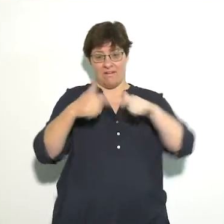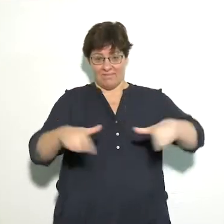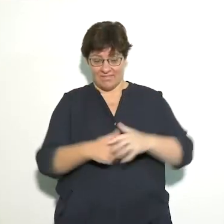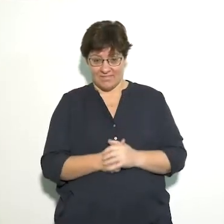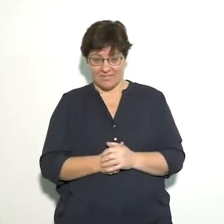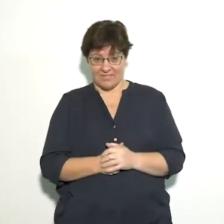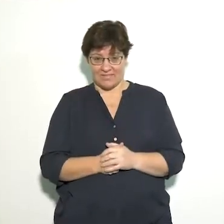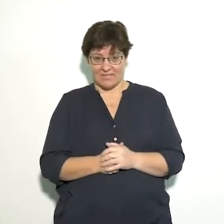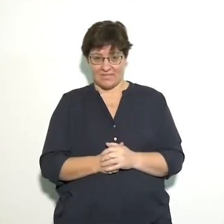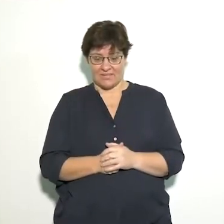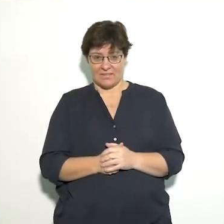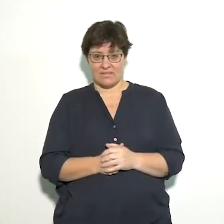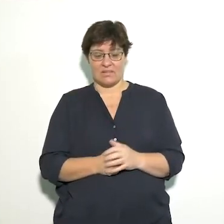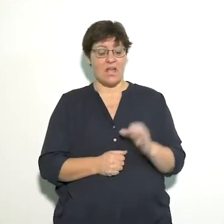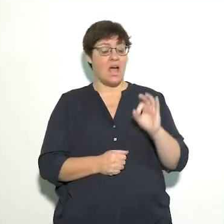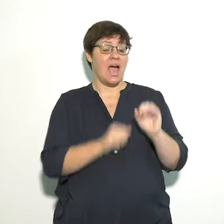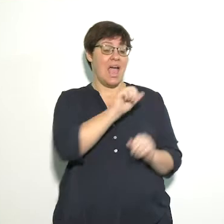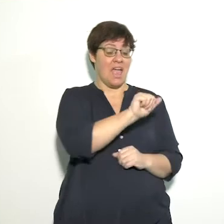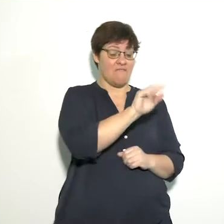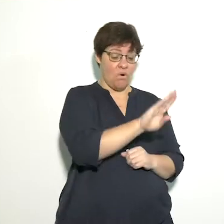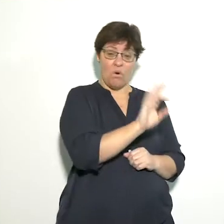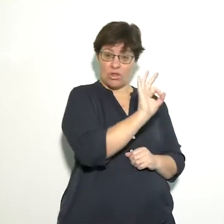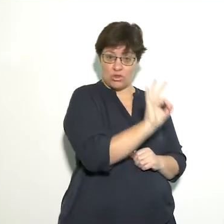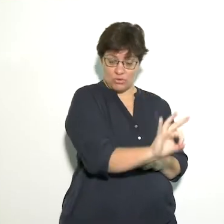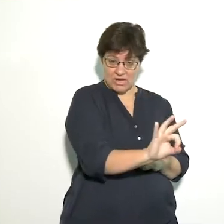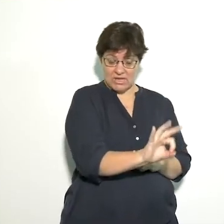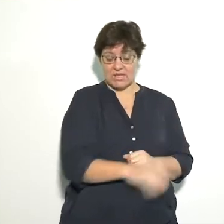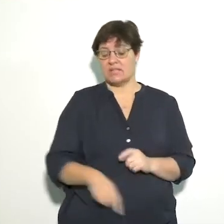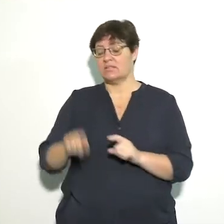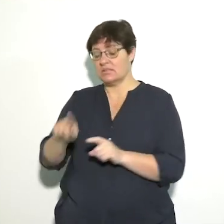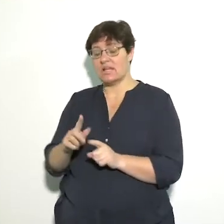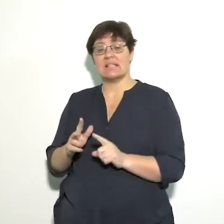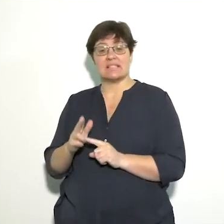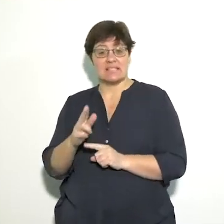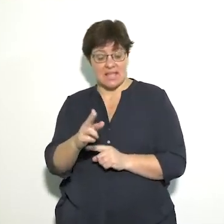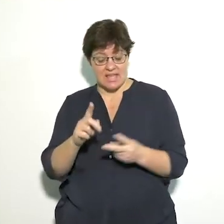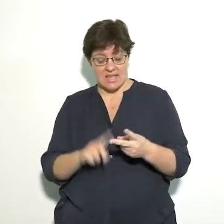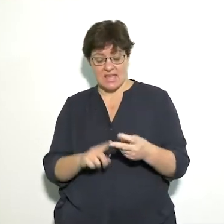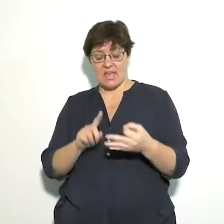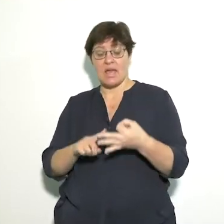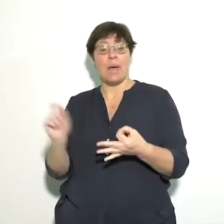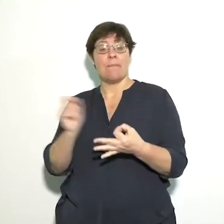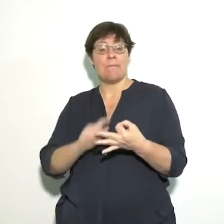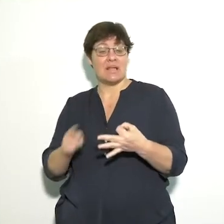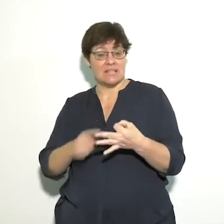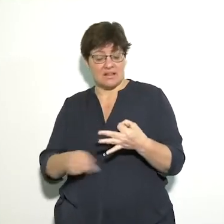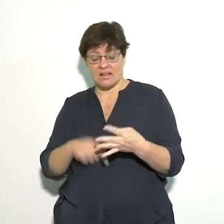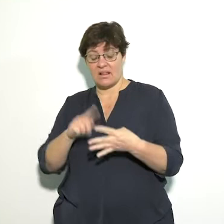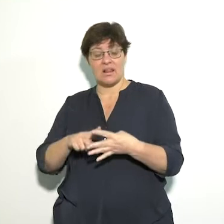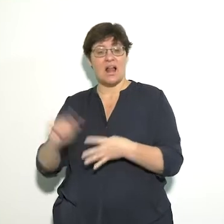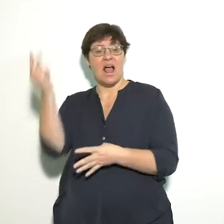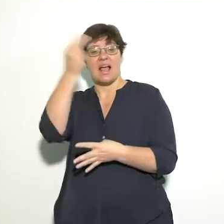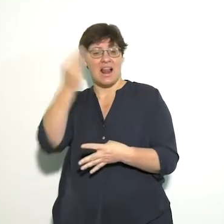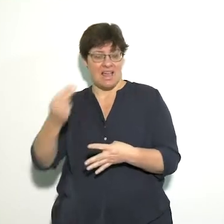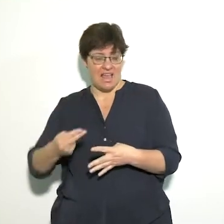you need 3 A4 pieces of papers, you need a pair of scissors, you need a pencil, and you need